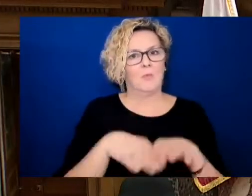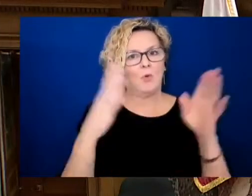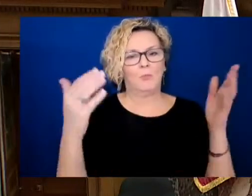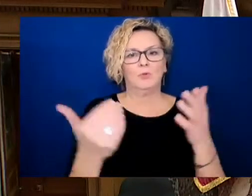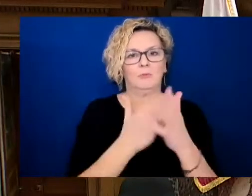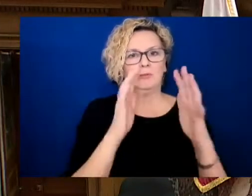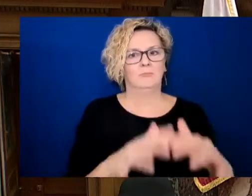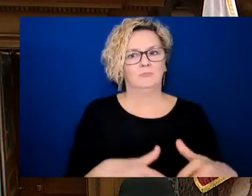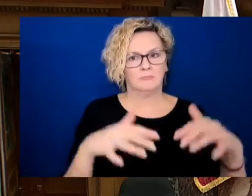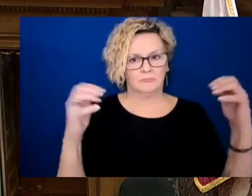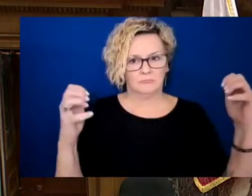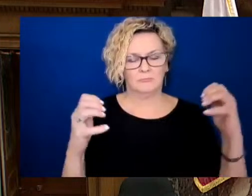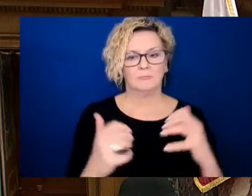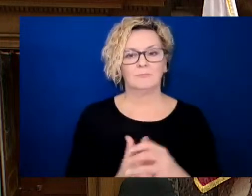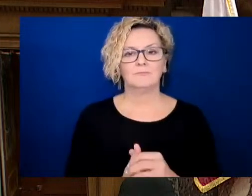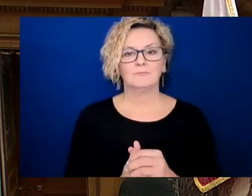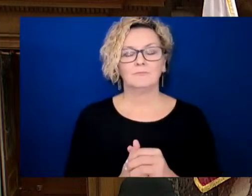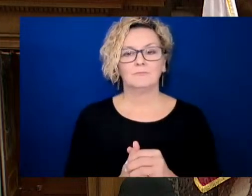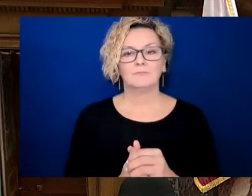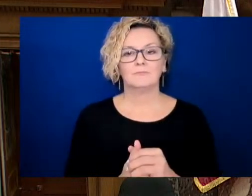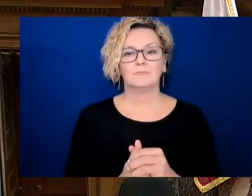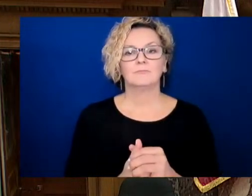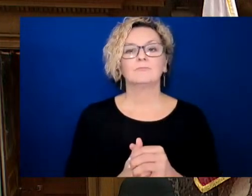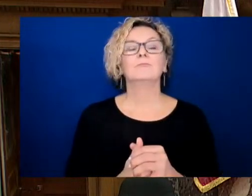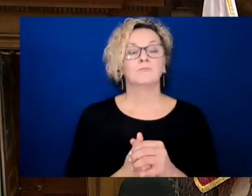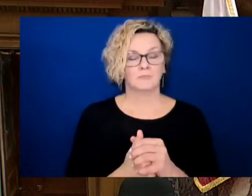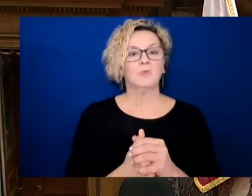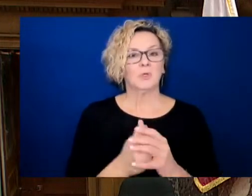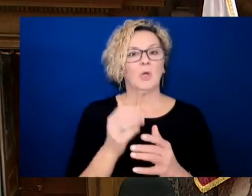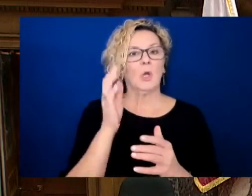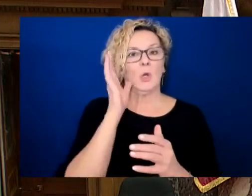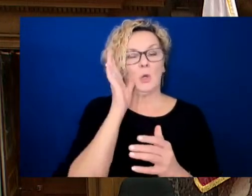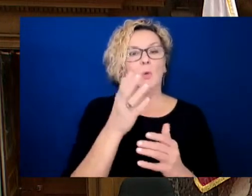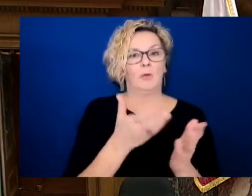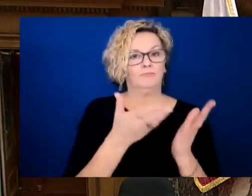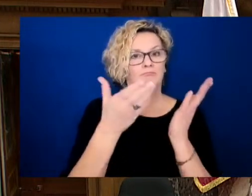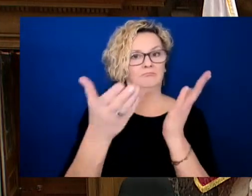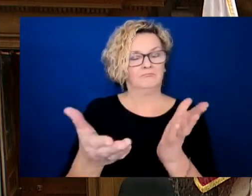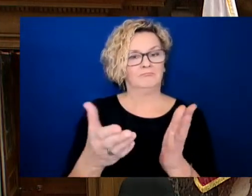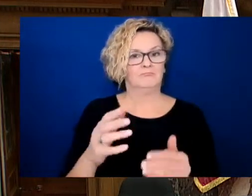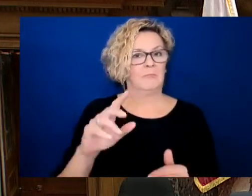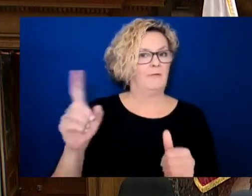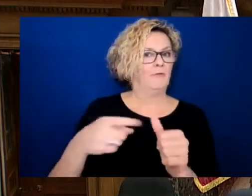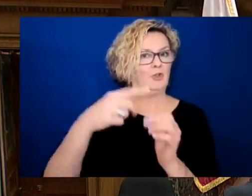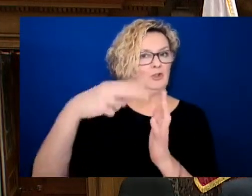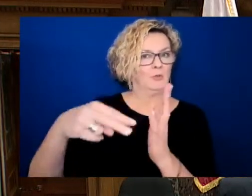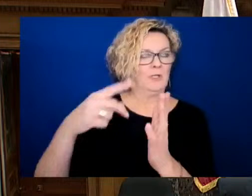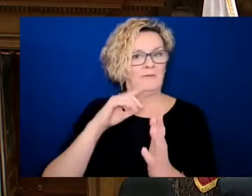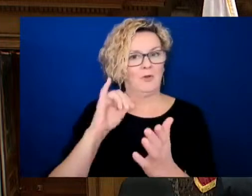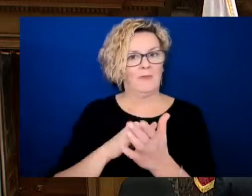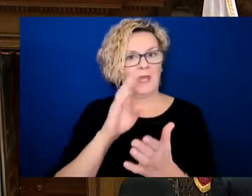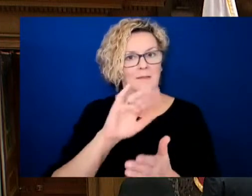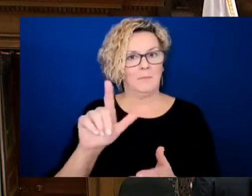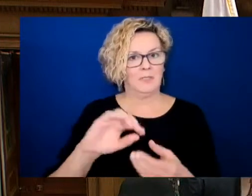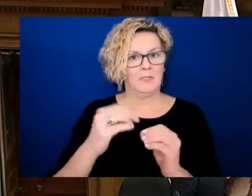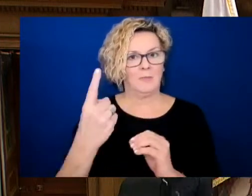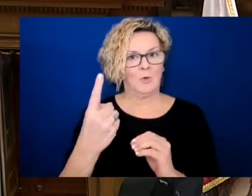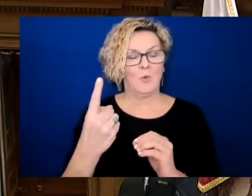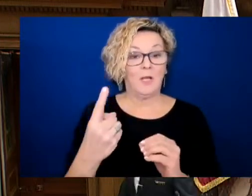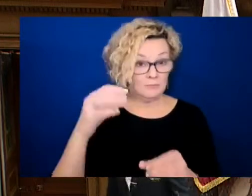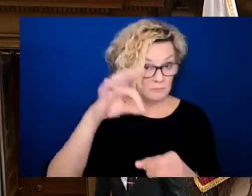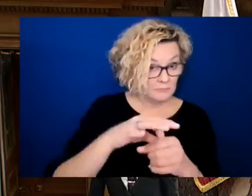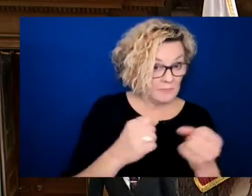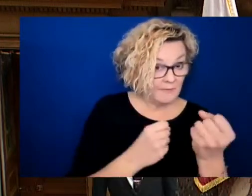first reading of Bill number 1, entitled An Act to Ensure the Supremacy of Parliament. All those in favor say aye.